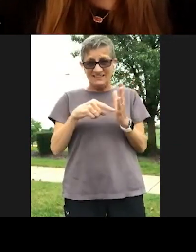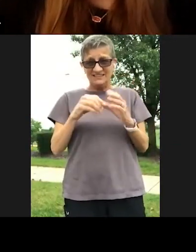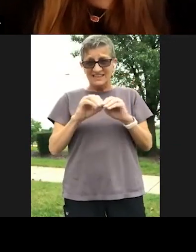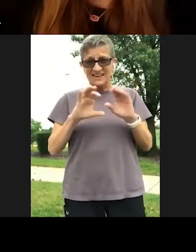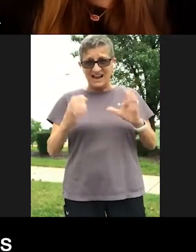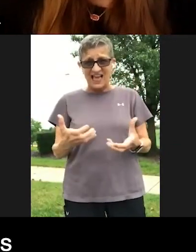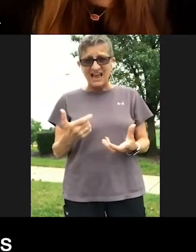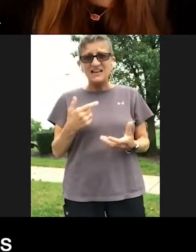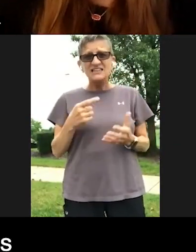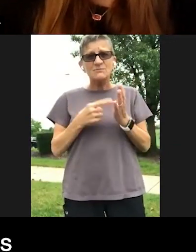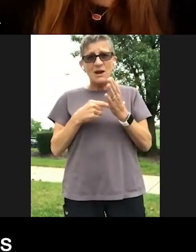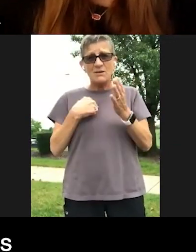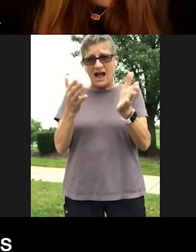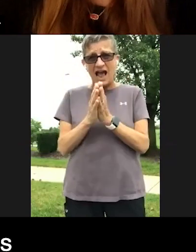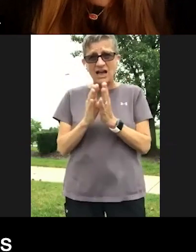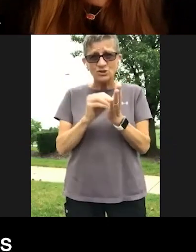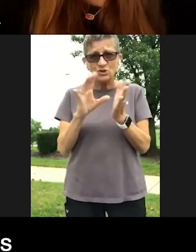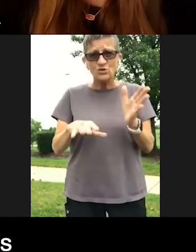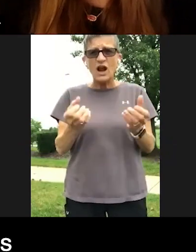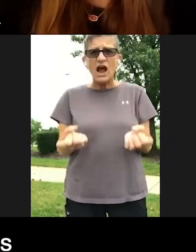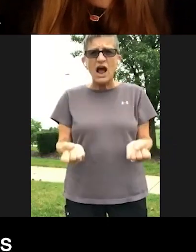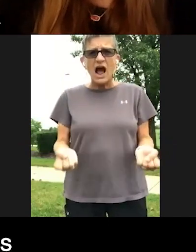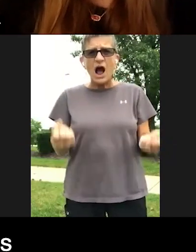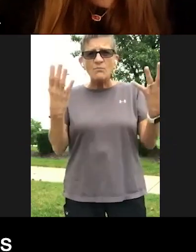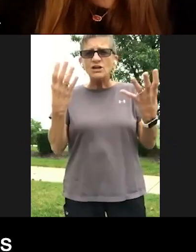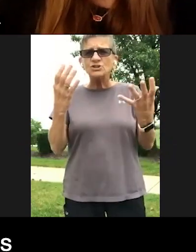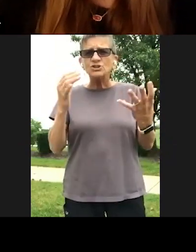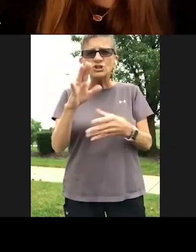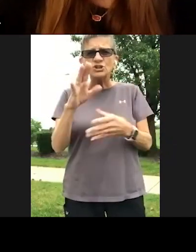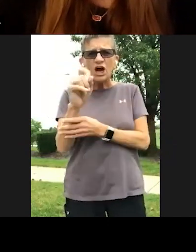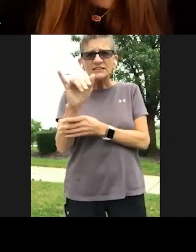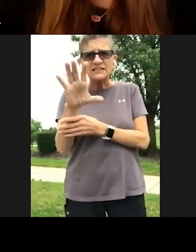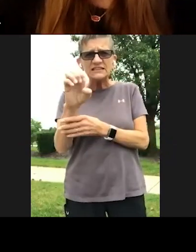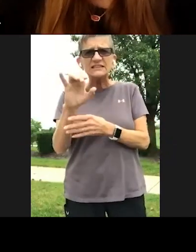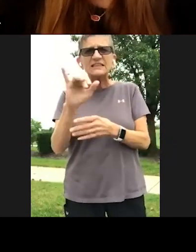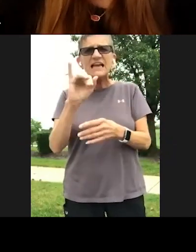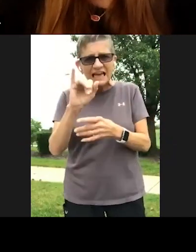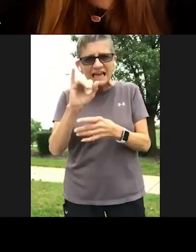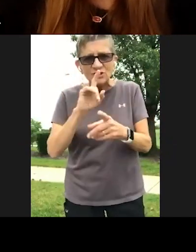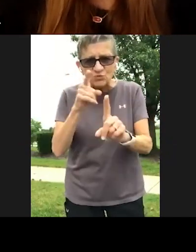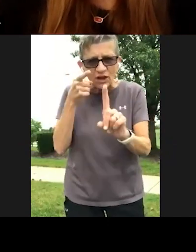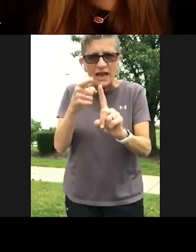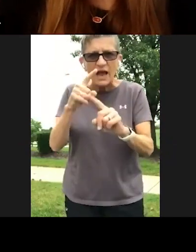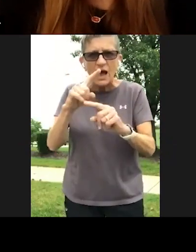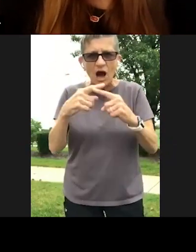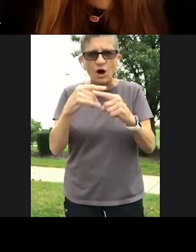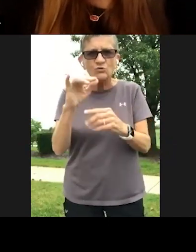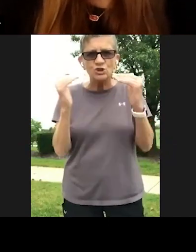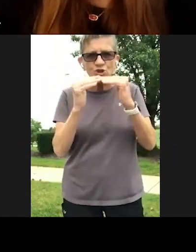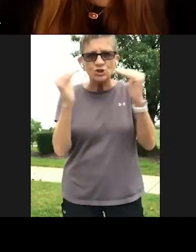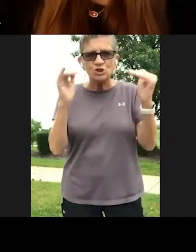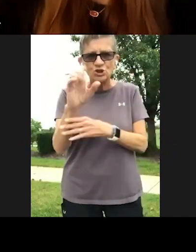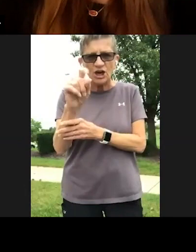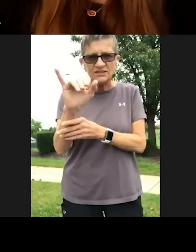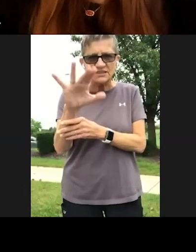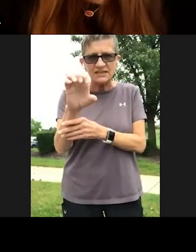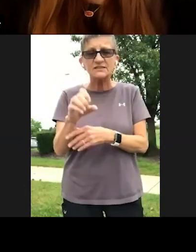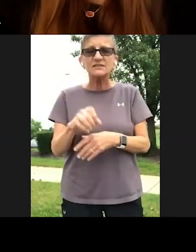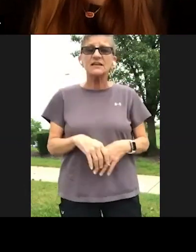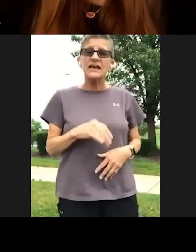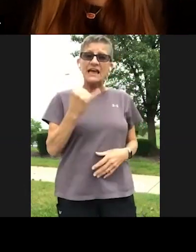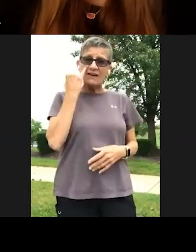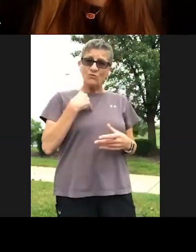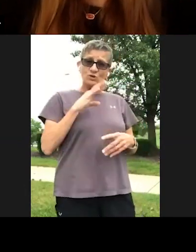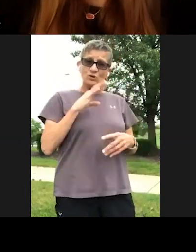what I ask my students is how much justice is enough justice, right? Like, so if we're talking about access, and